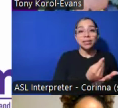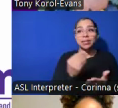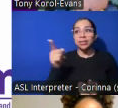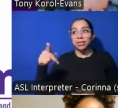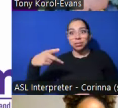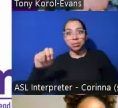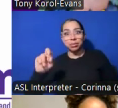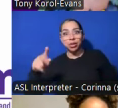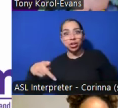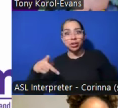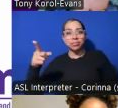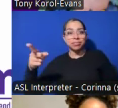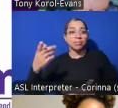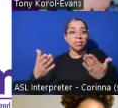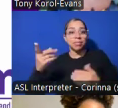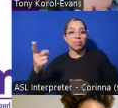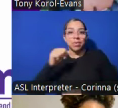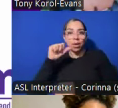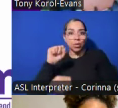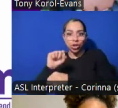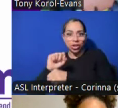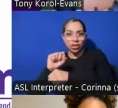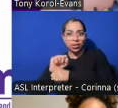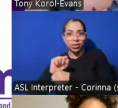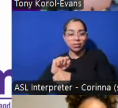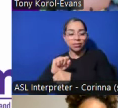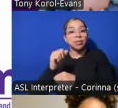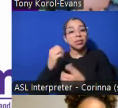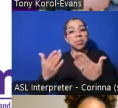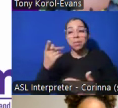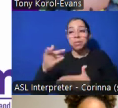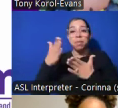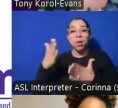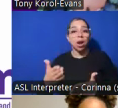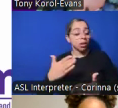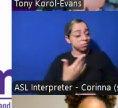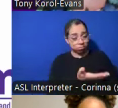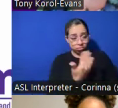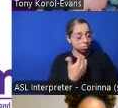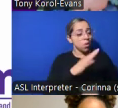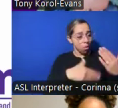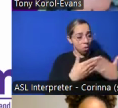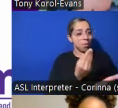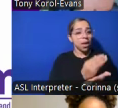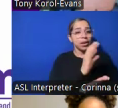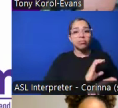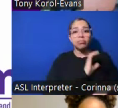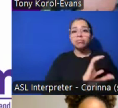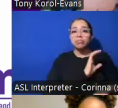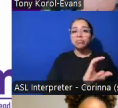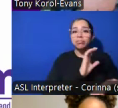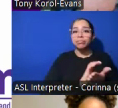perpetrator isn't working. The abusive partner isn't working. So the abusive partner just takes all the survivor's money, goes and just lives the high life while the survivor's busting their